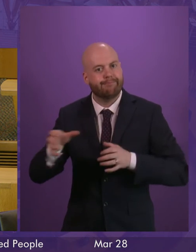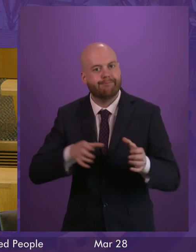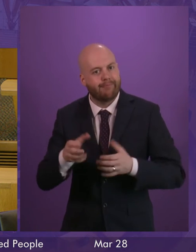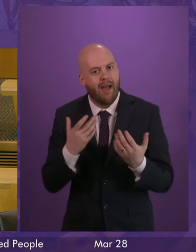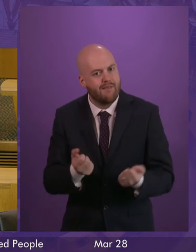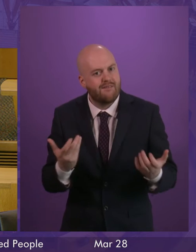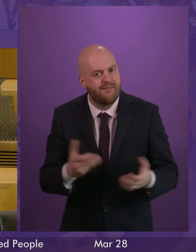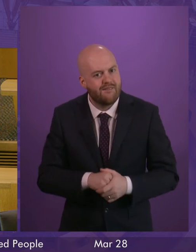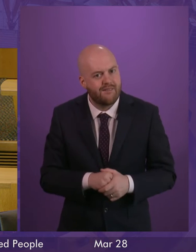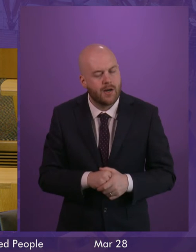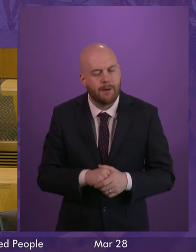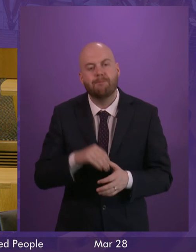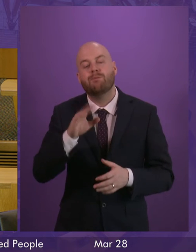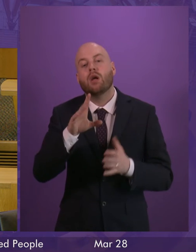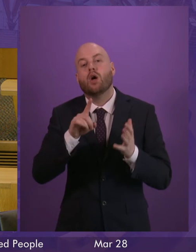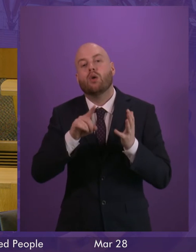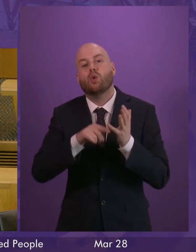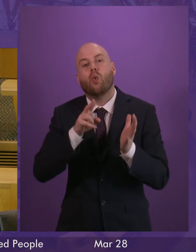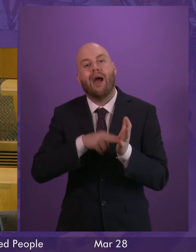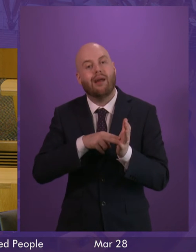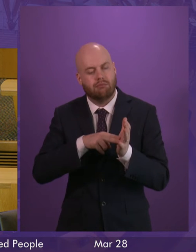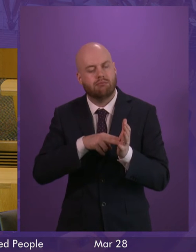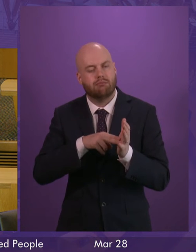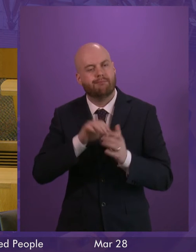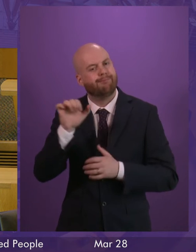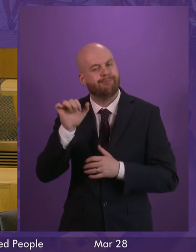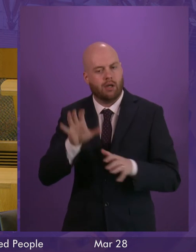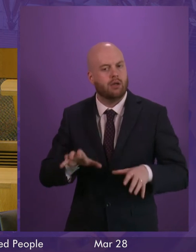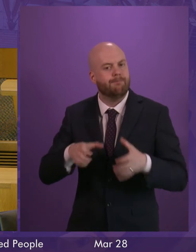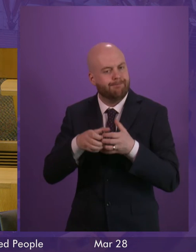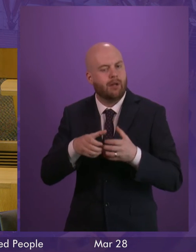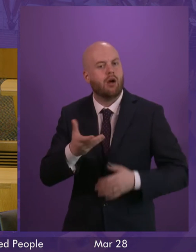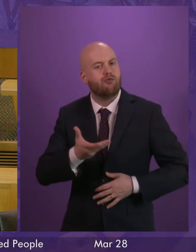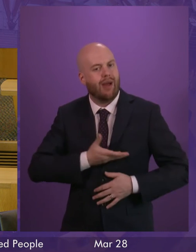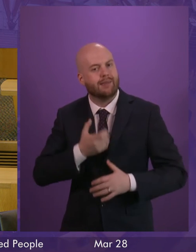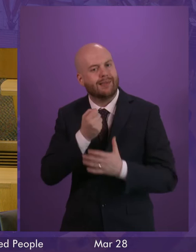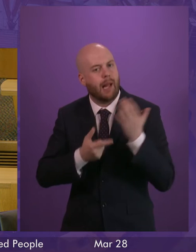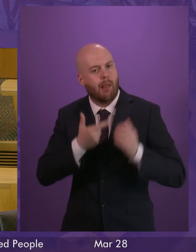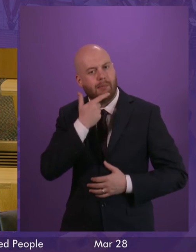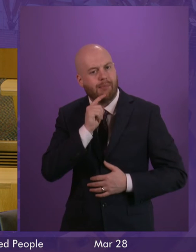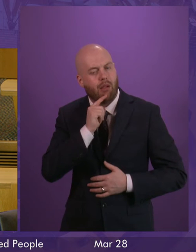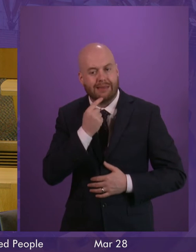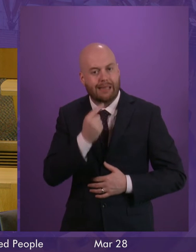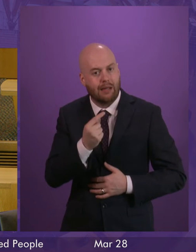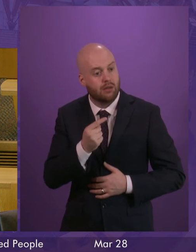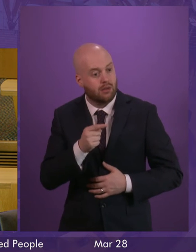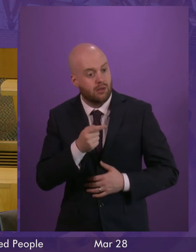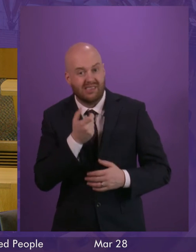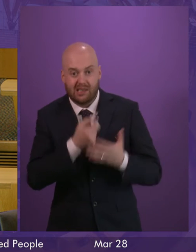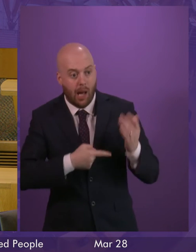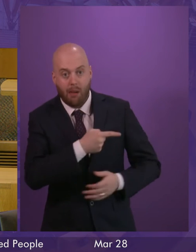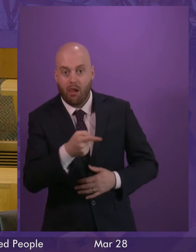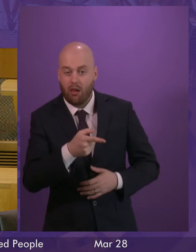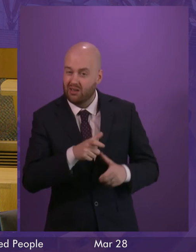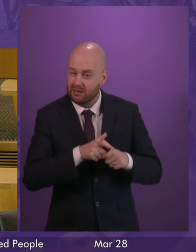Committee on the Rights of People with Disabilities said that in Scotland, disabled people continue to be admitted from the key policy areas concerning